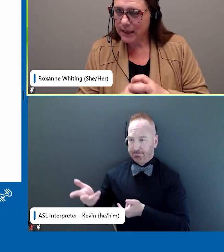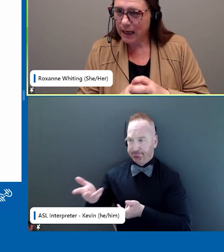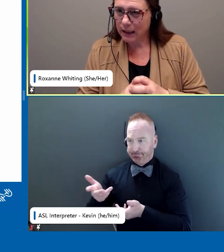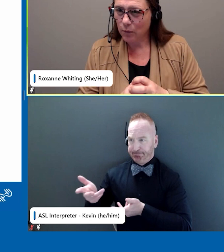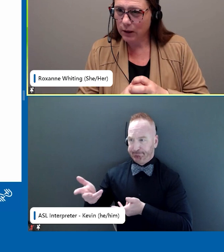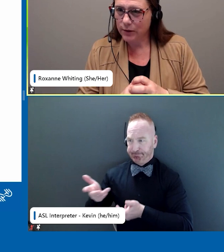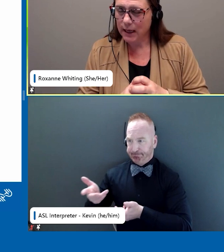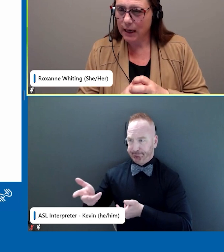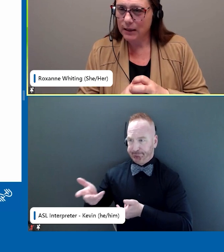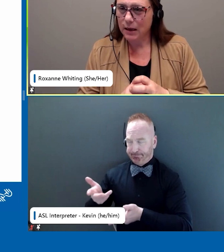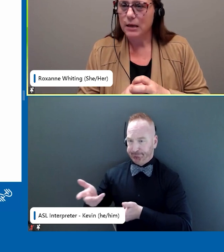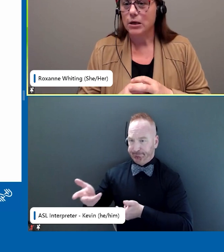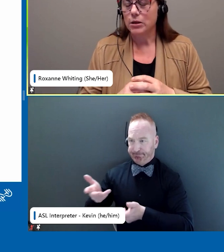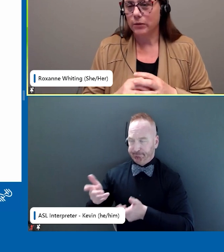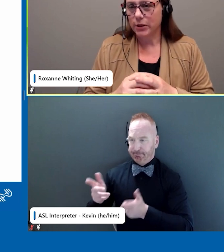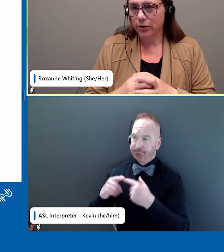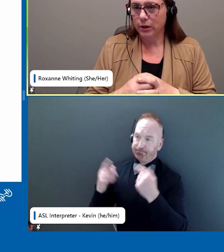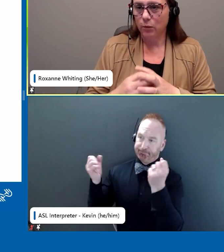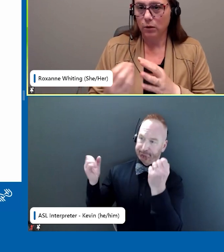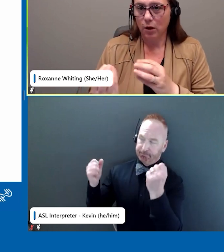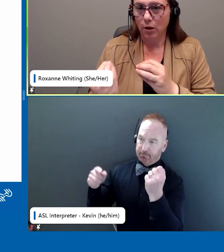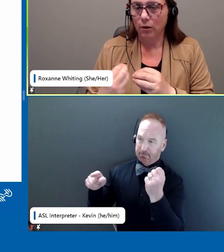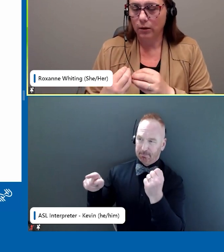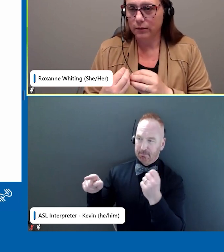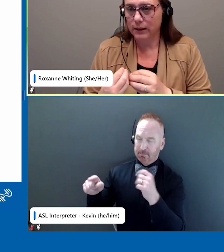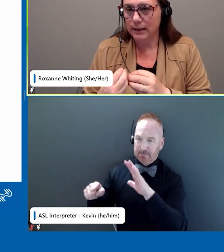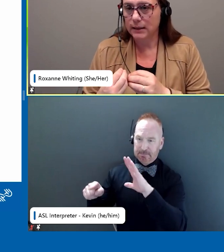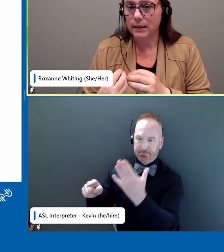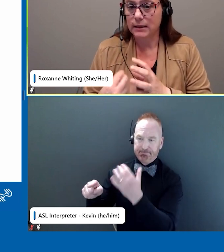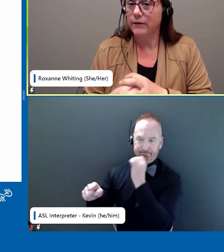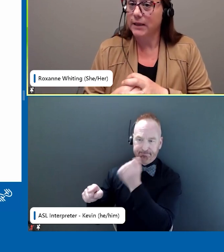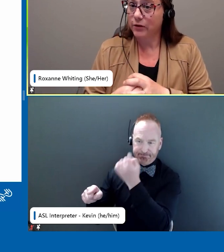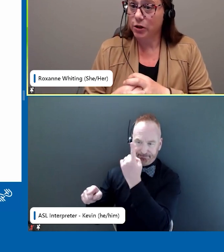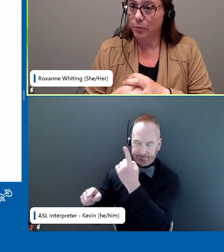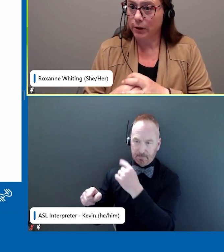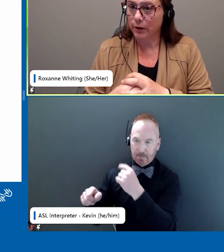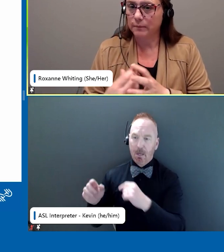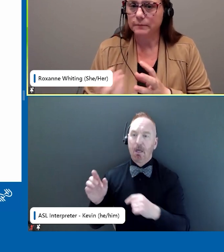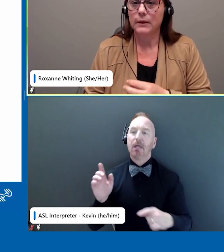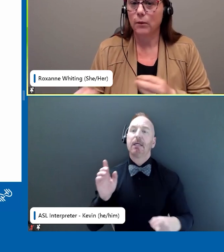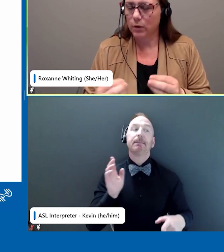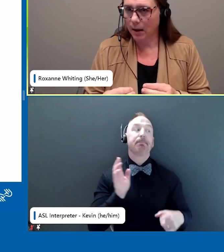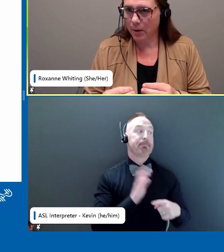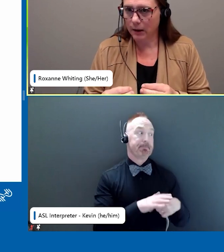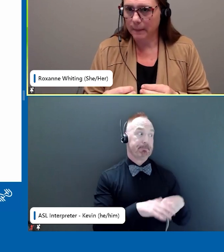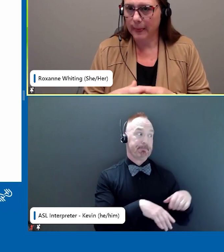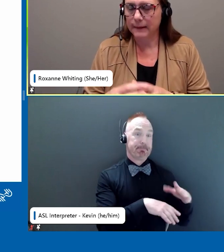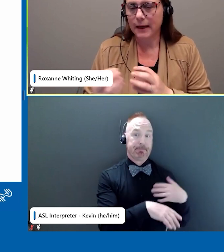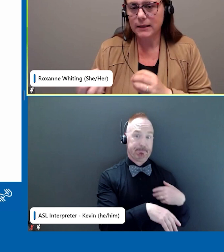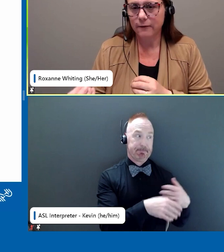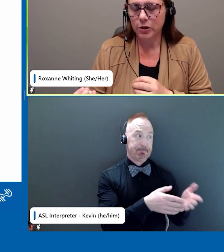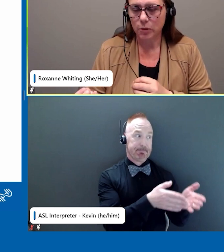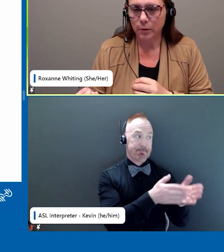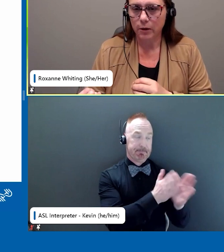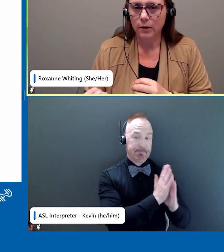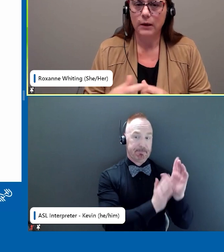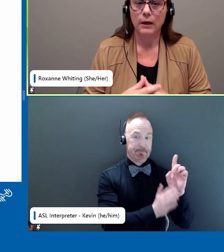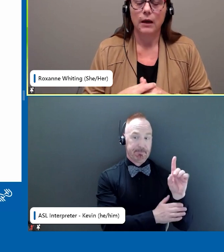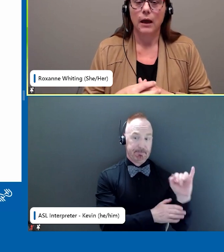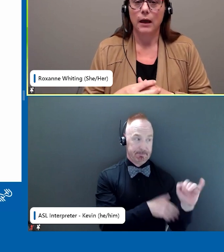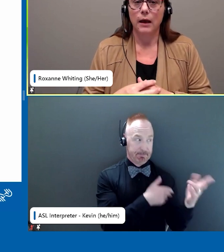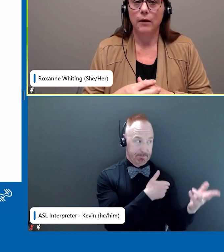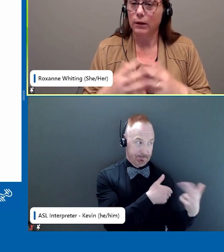really understanding what they're saying. So internally, we'll call the assistance of a deaf interpreter that will come on, and that deaf